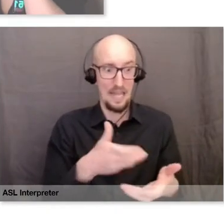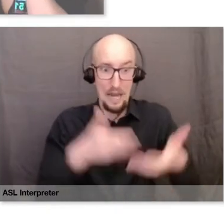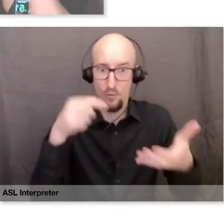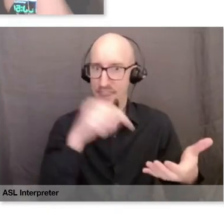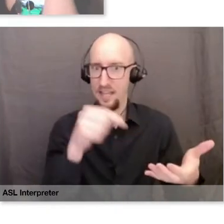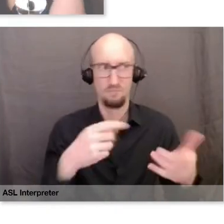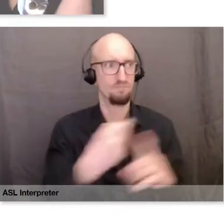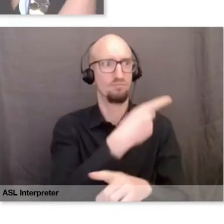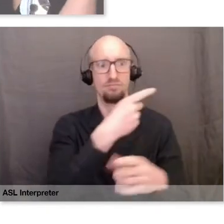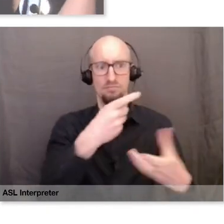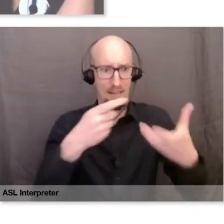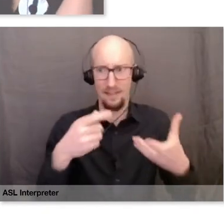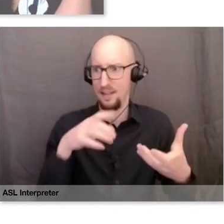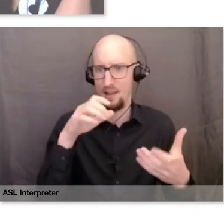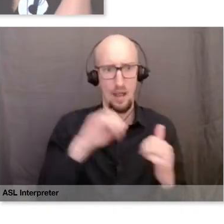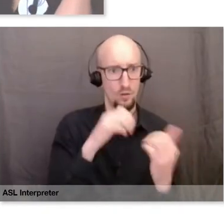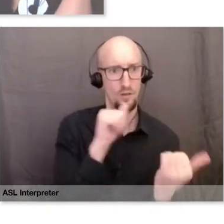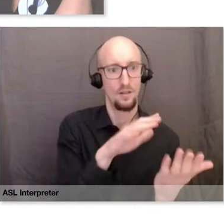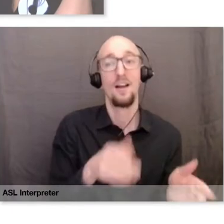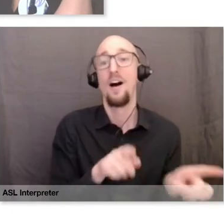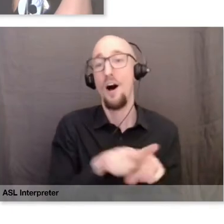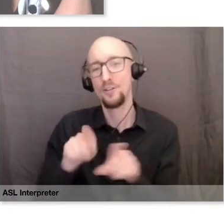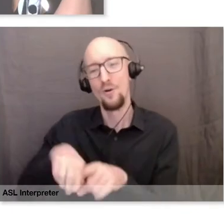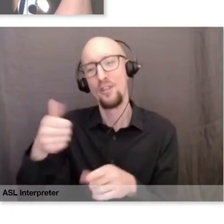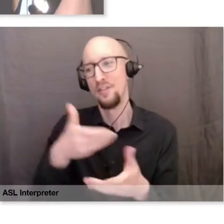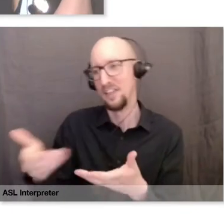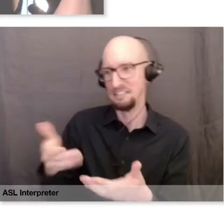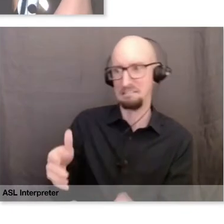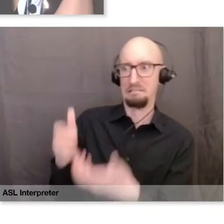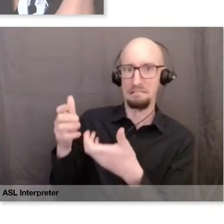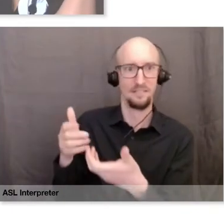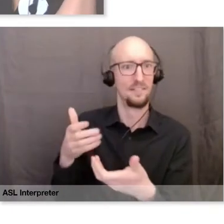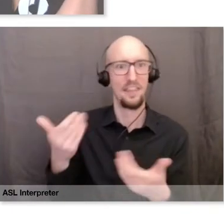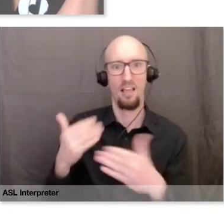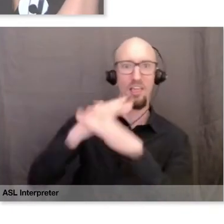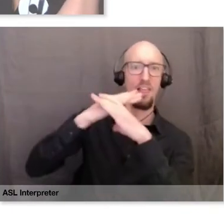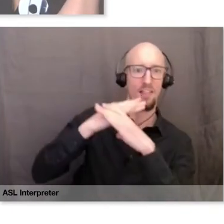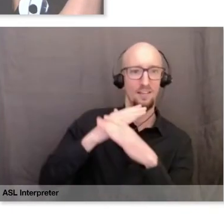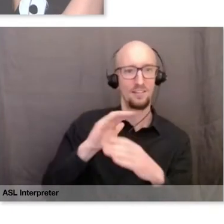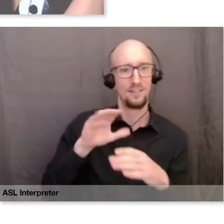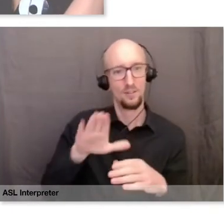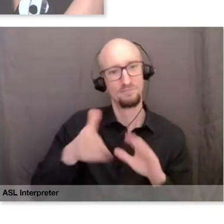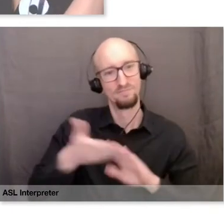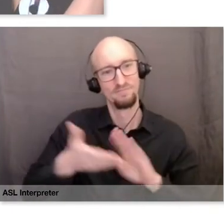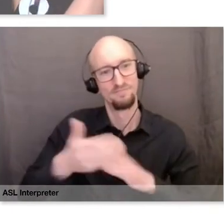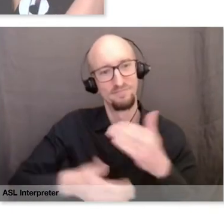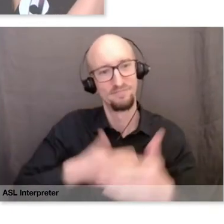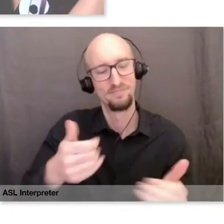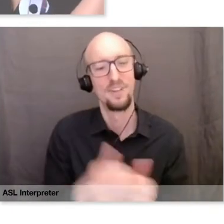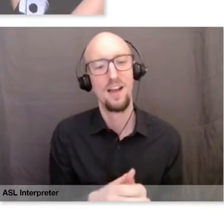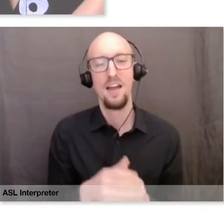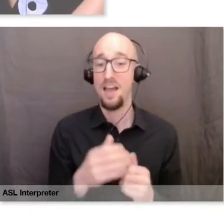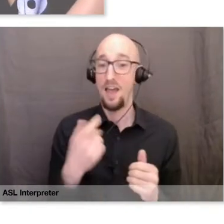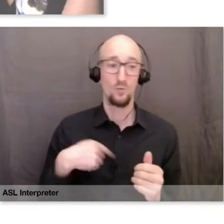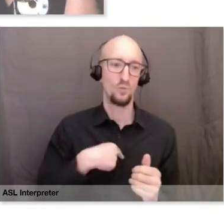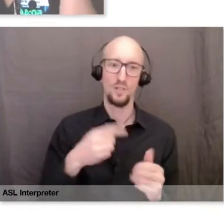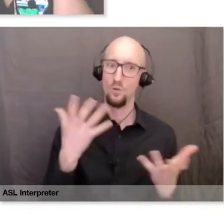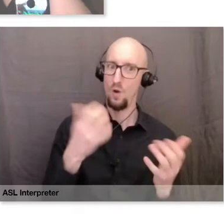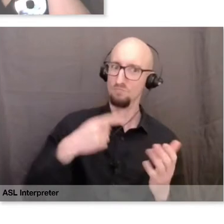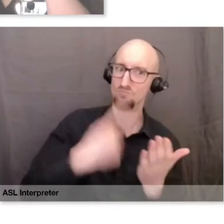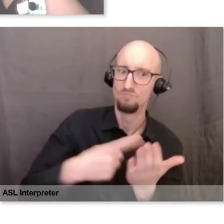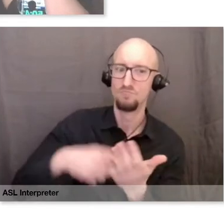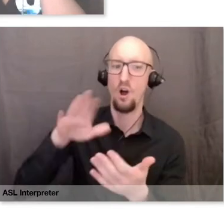artifacts as things you don't want. So, and I guess we want to talk about all of that. The way that I want to organize